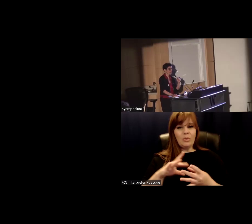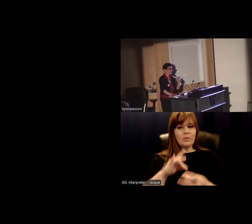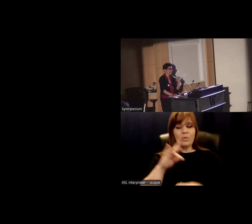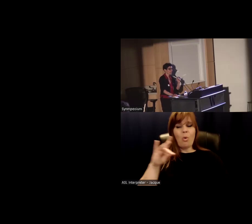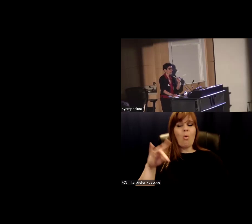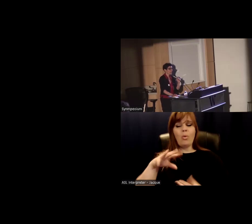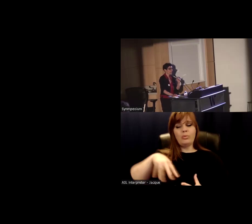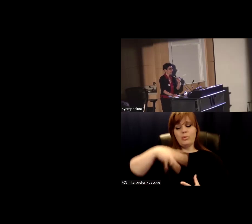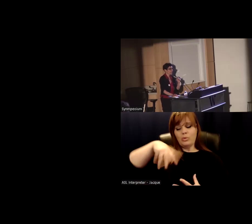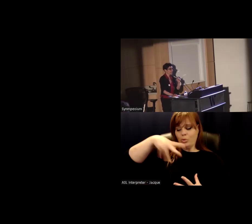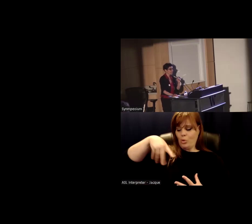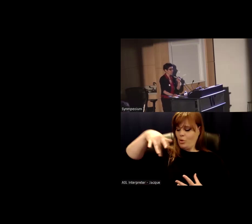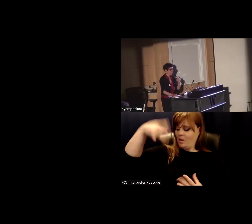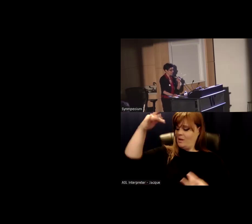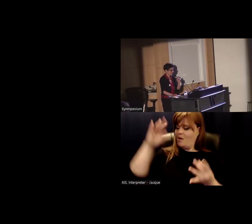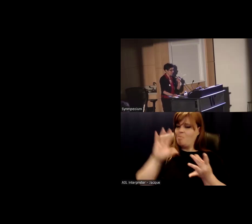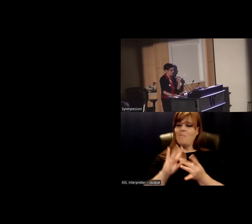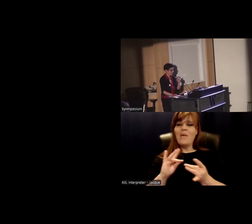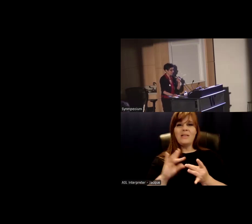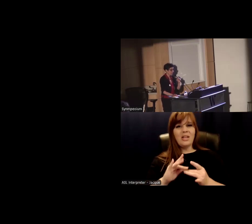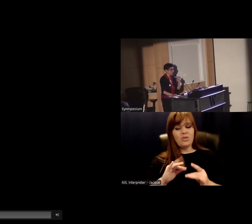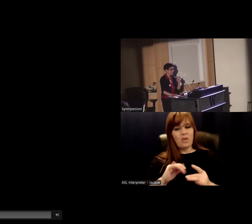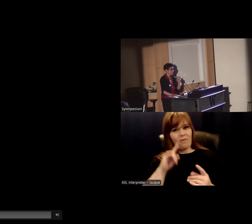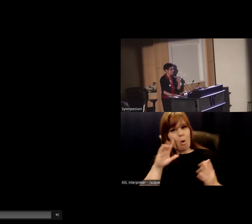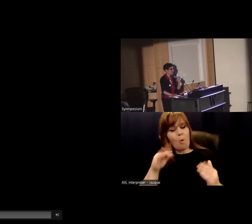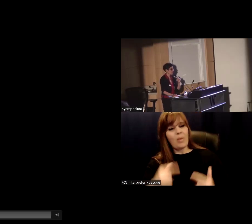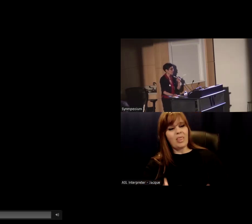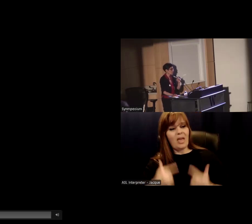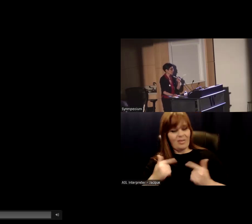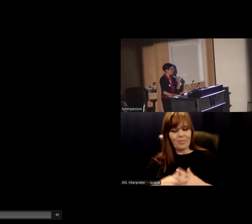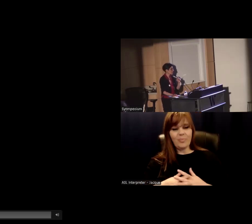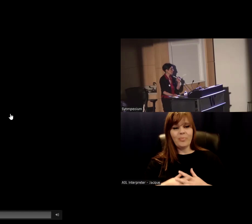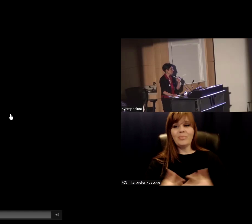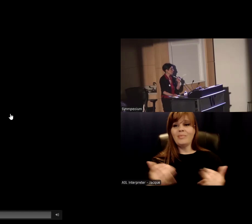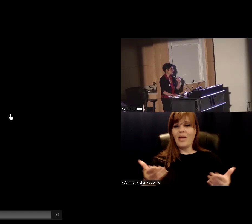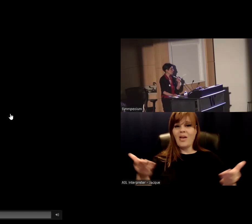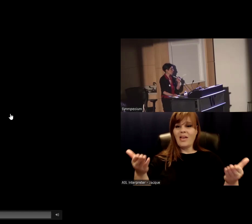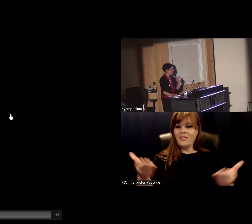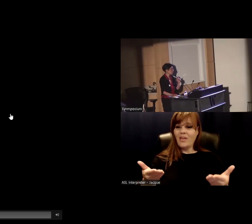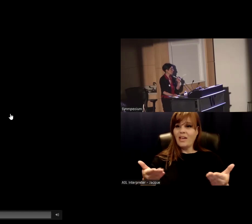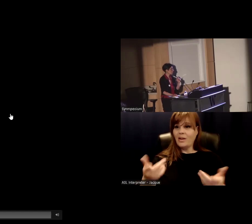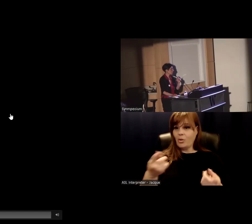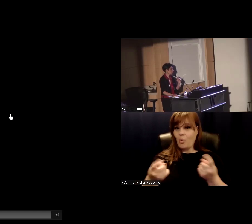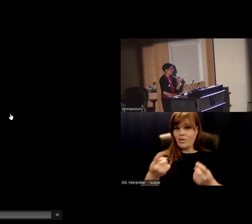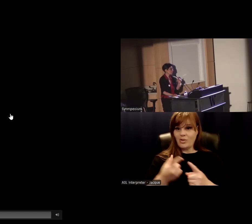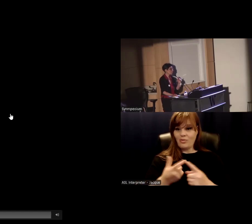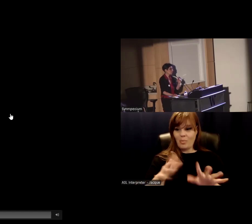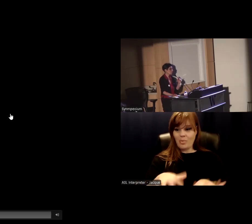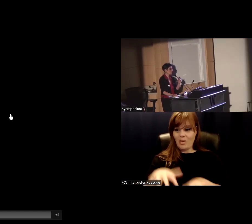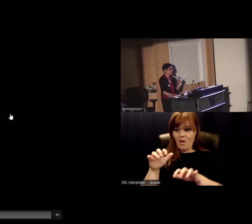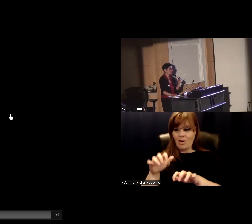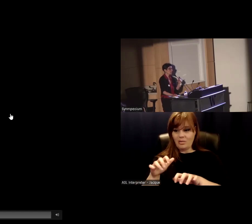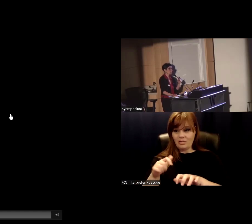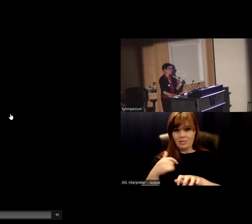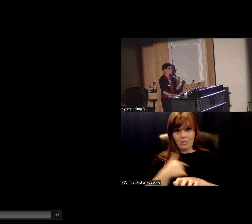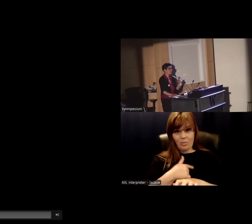and life. And at this point, I invite questions from the audience. We have a few